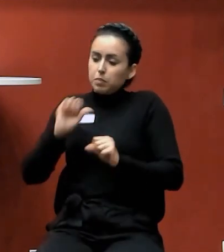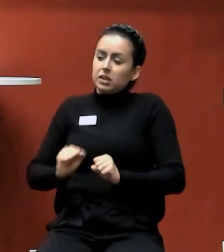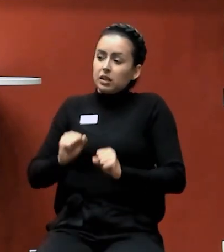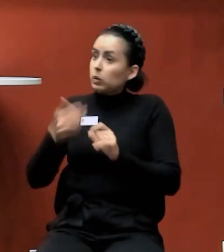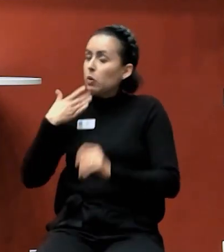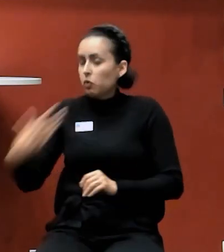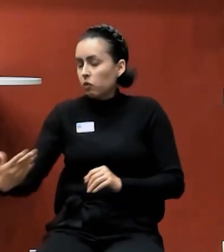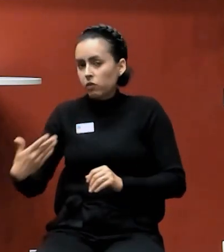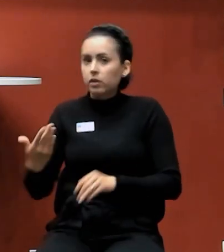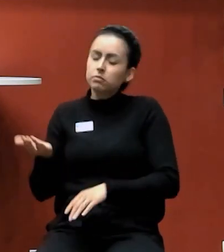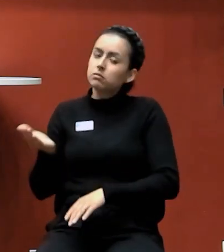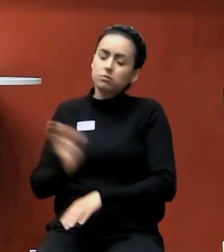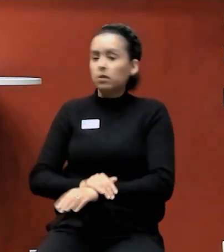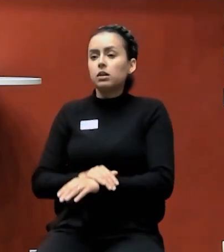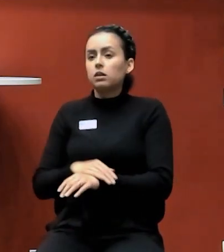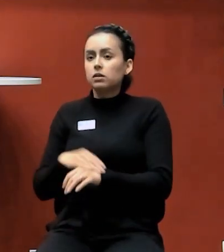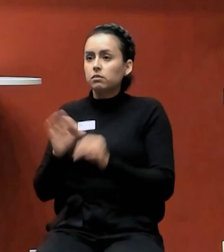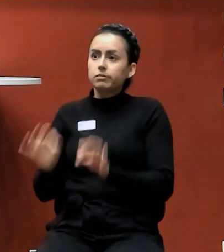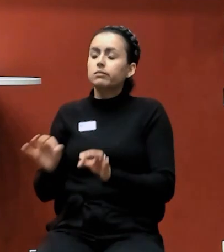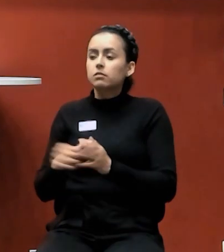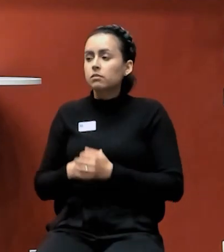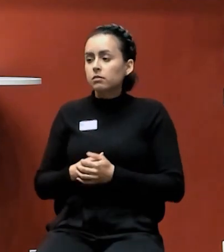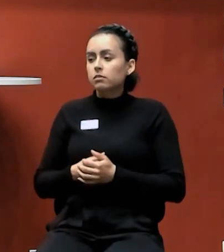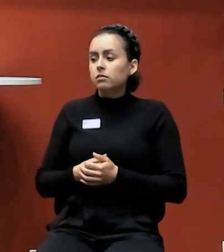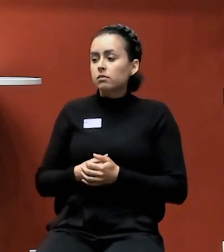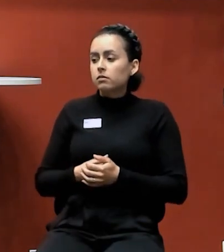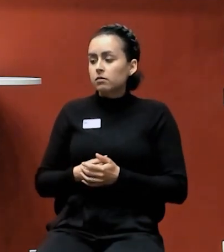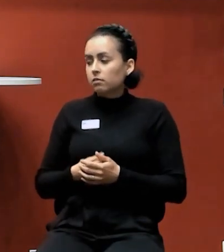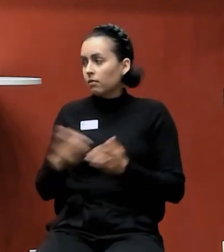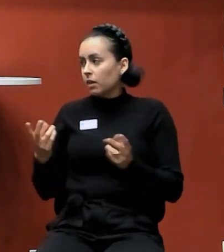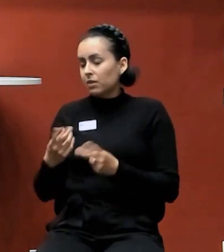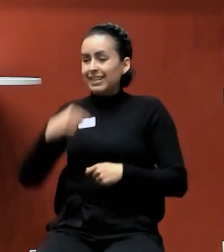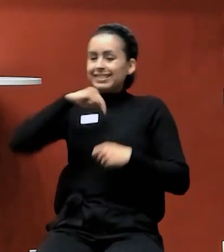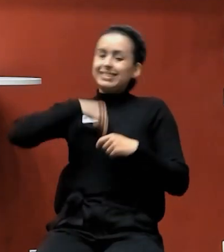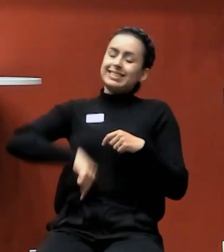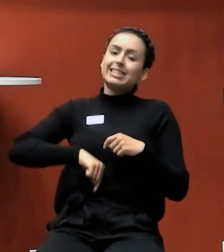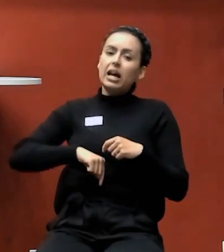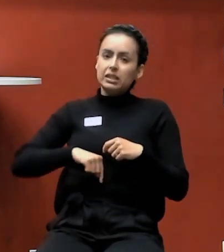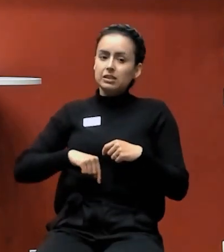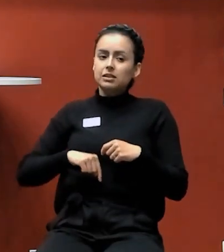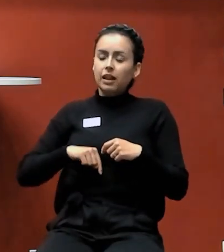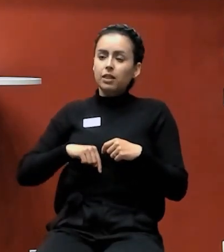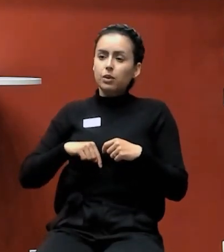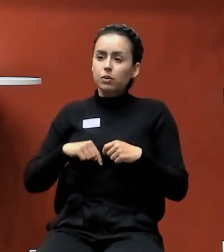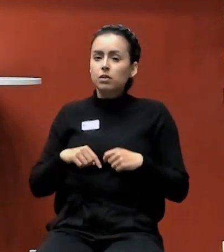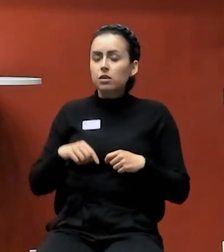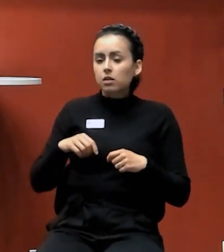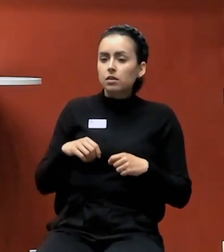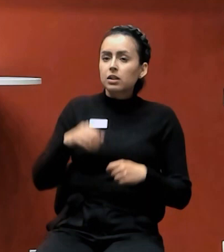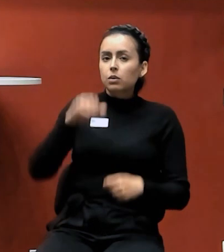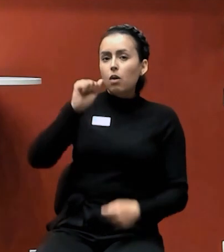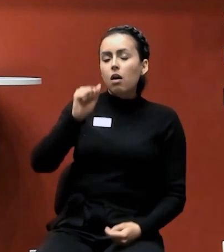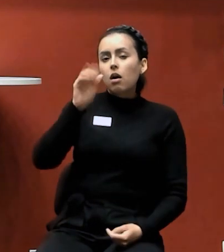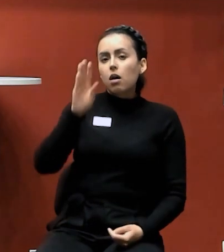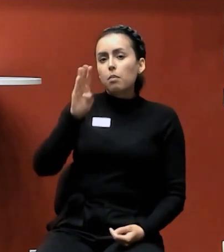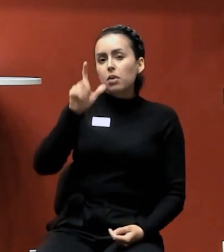Yeah. It's like, it comes from a lot of internalized ableism and all, you know, mm-hmm.